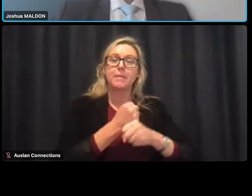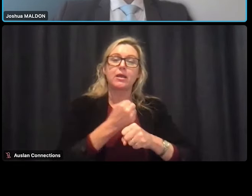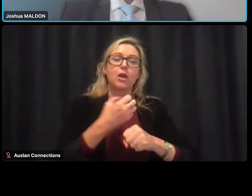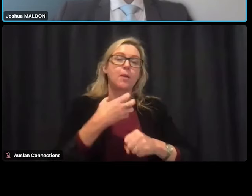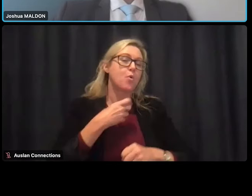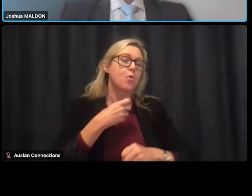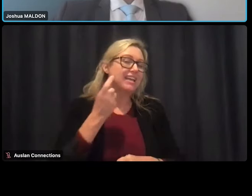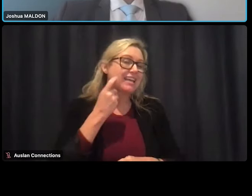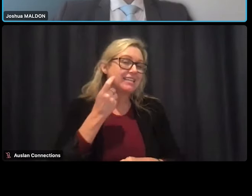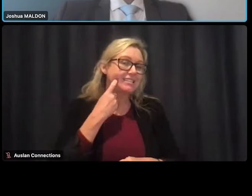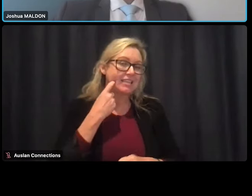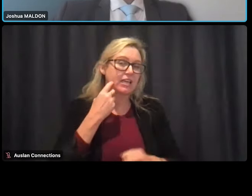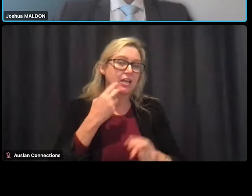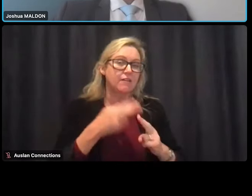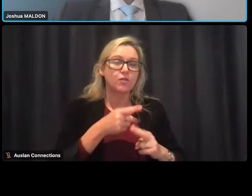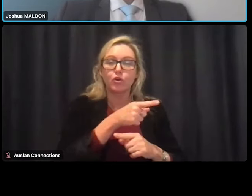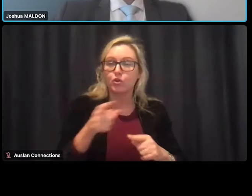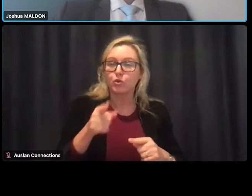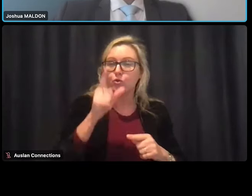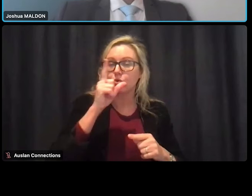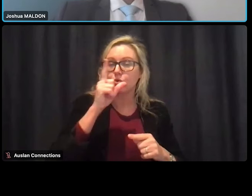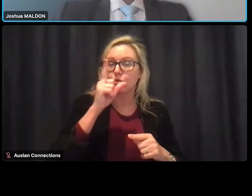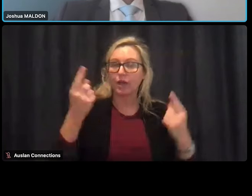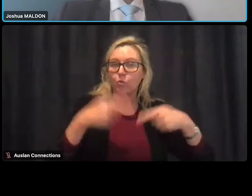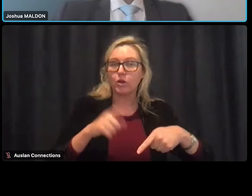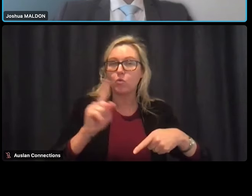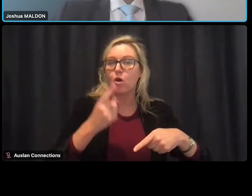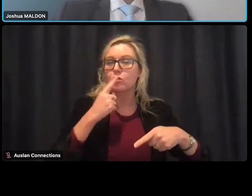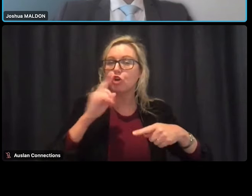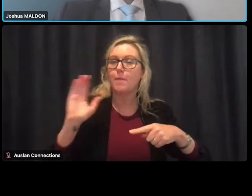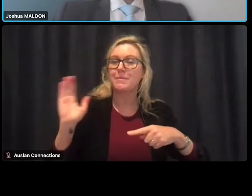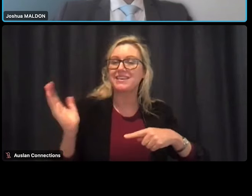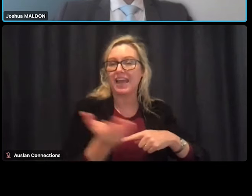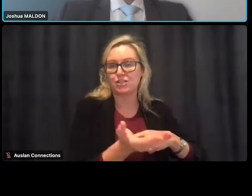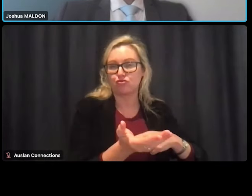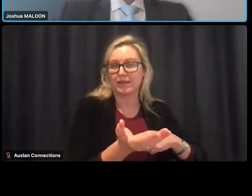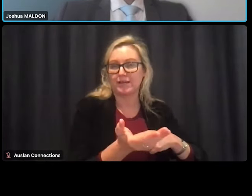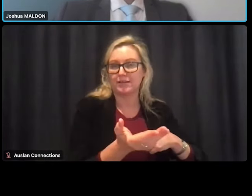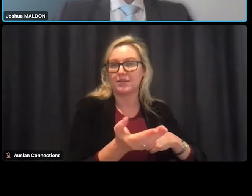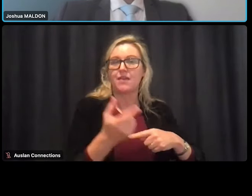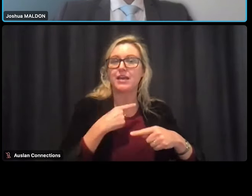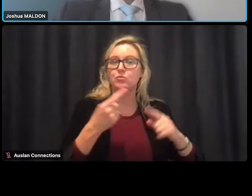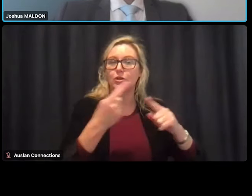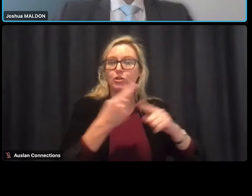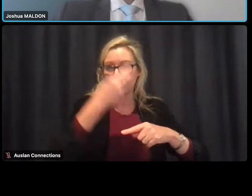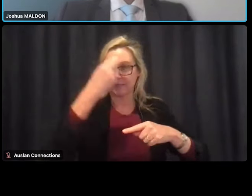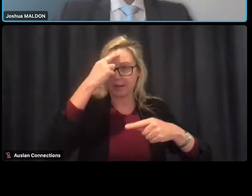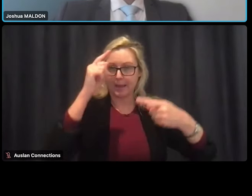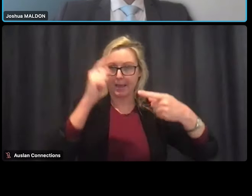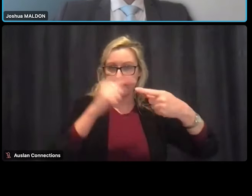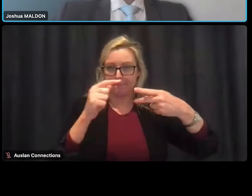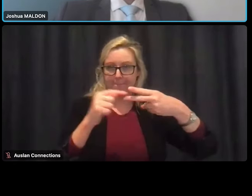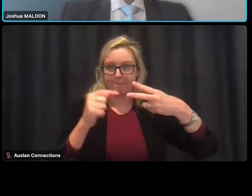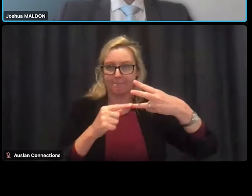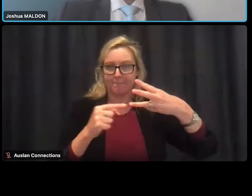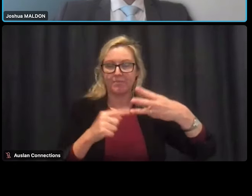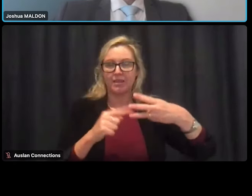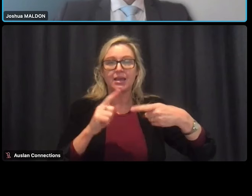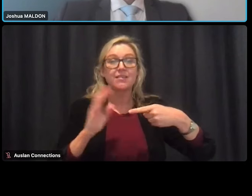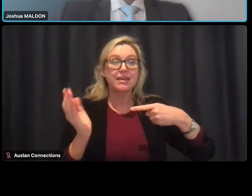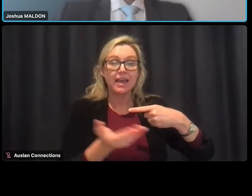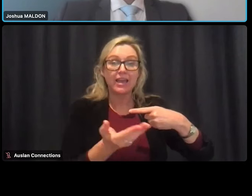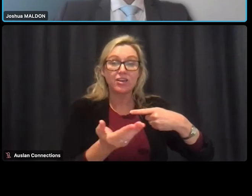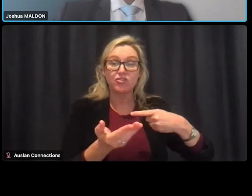for services to identify their catering types, which is why we've simplified the catering names and included whether the catering is